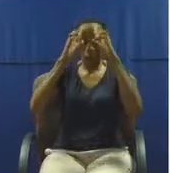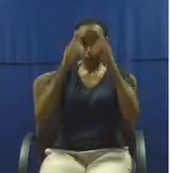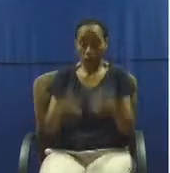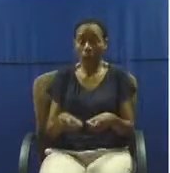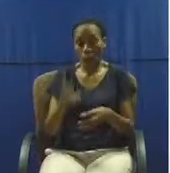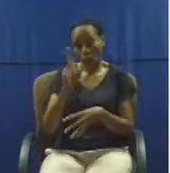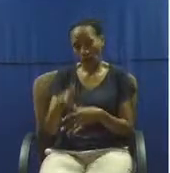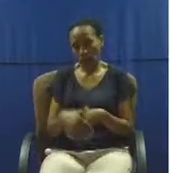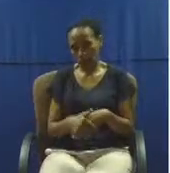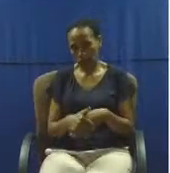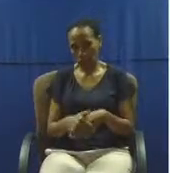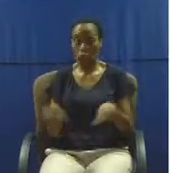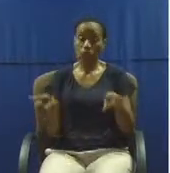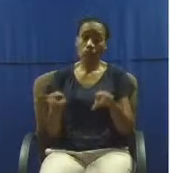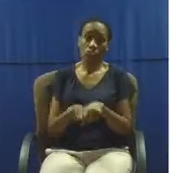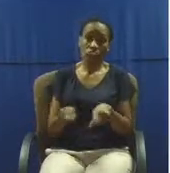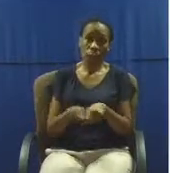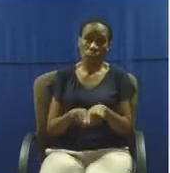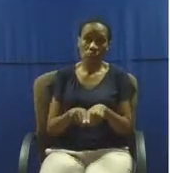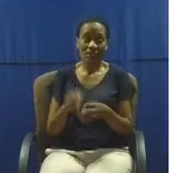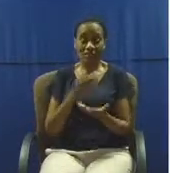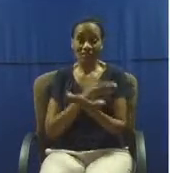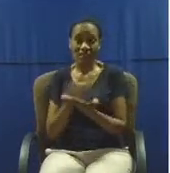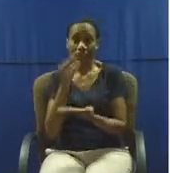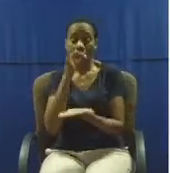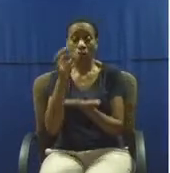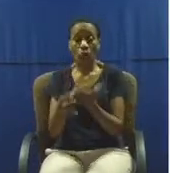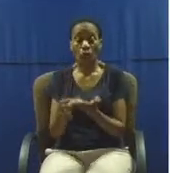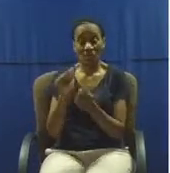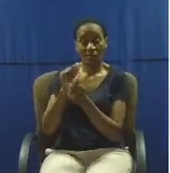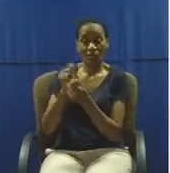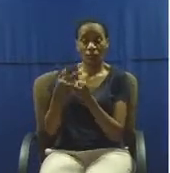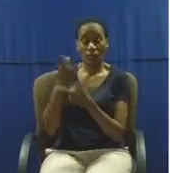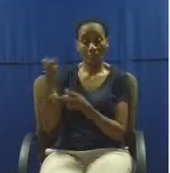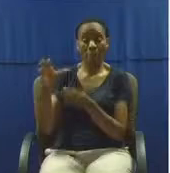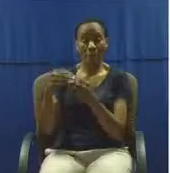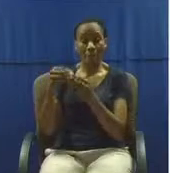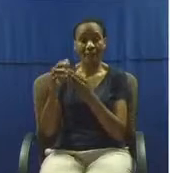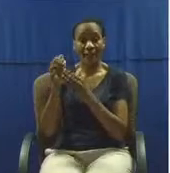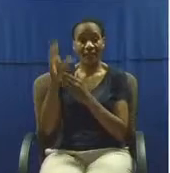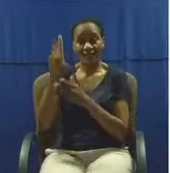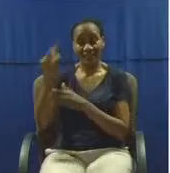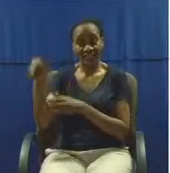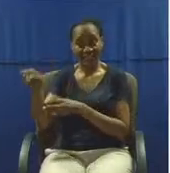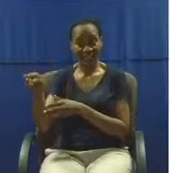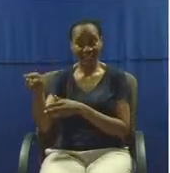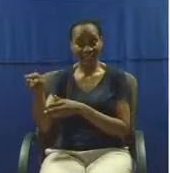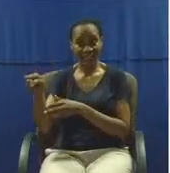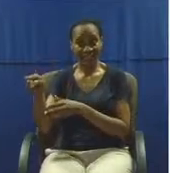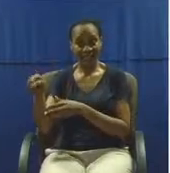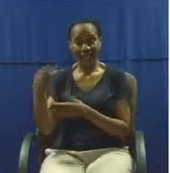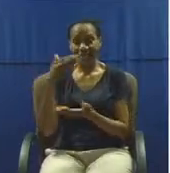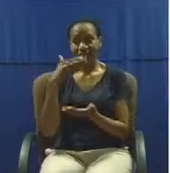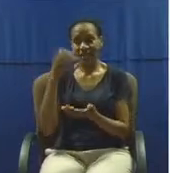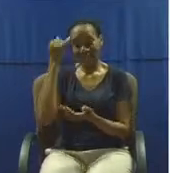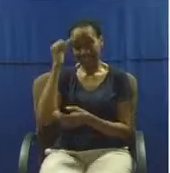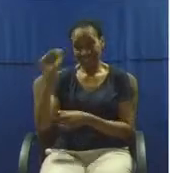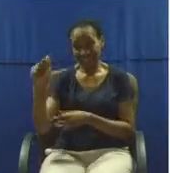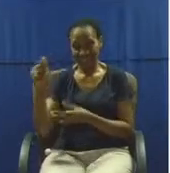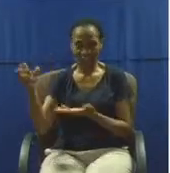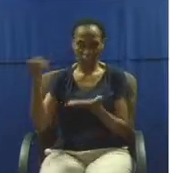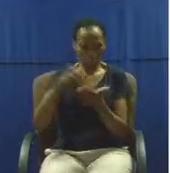be included even the proposals that Mr. Steenhuisen has put forward. A number of other people have put forward